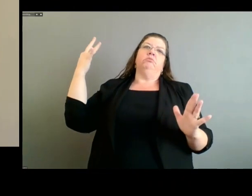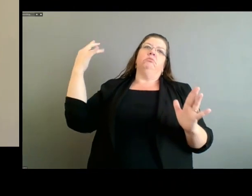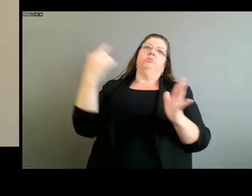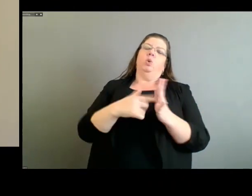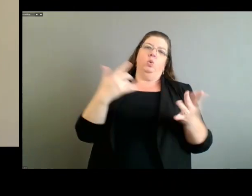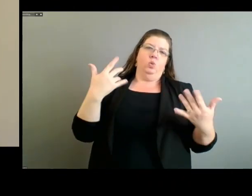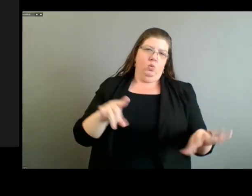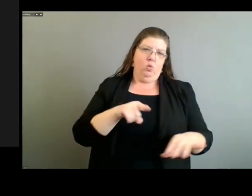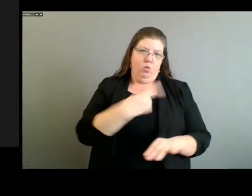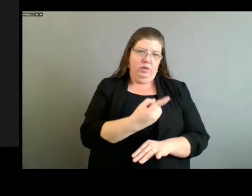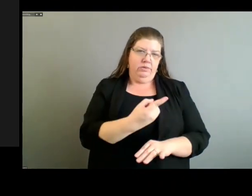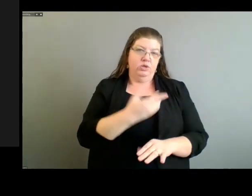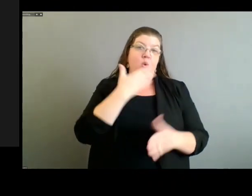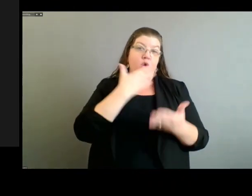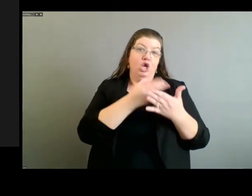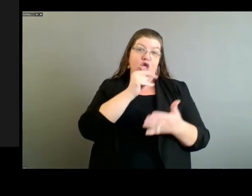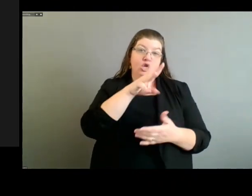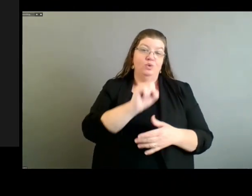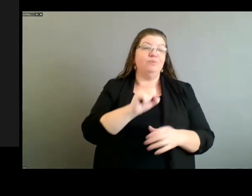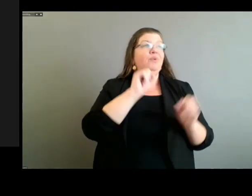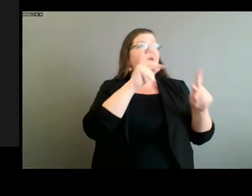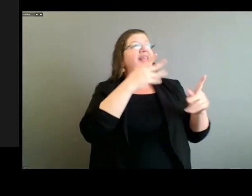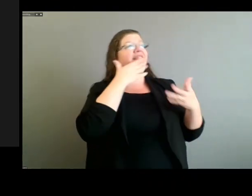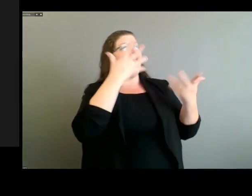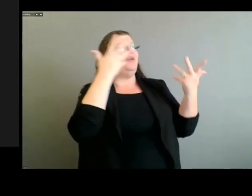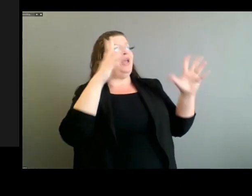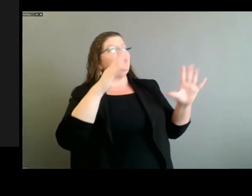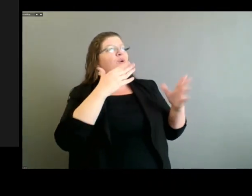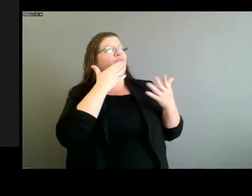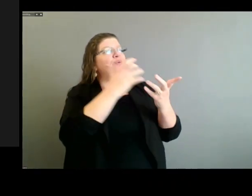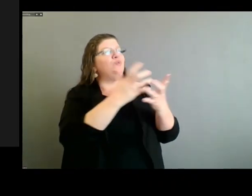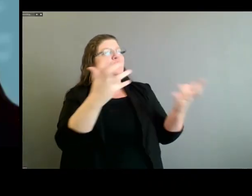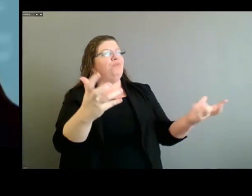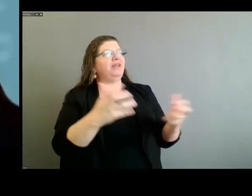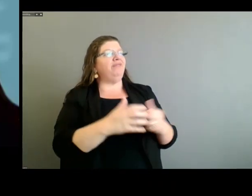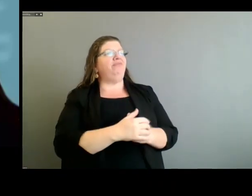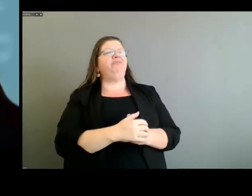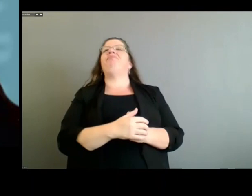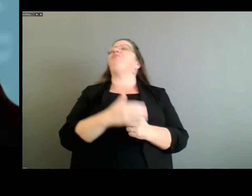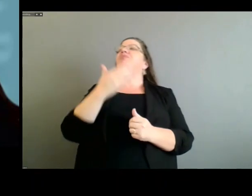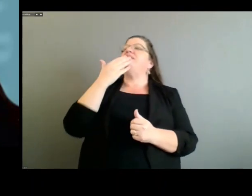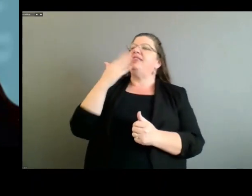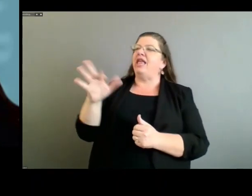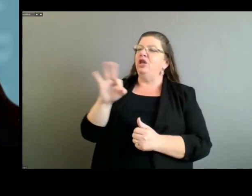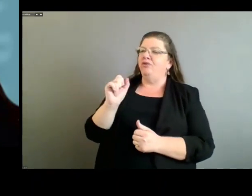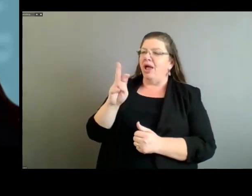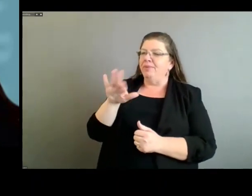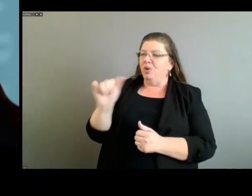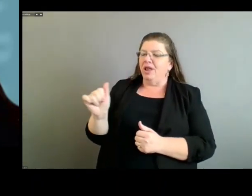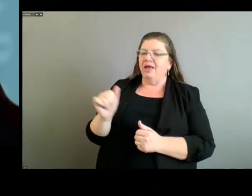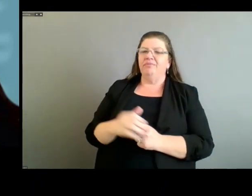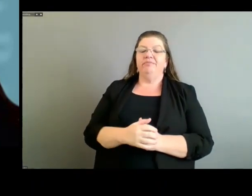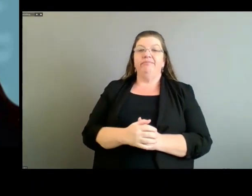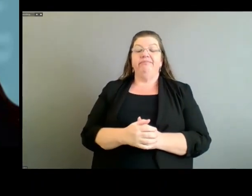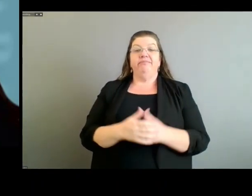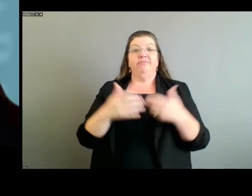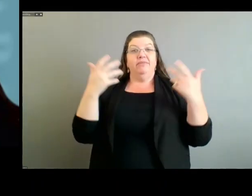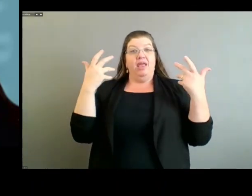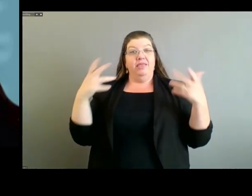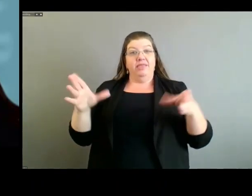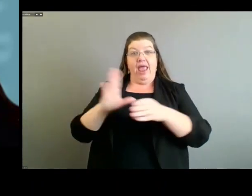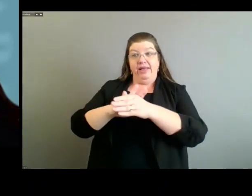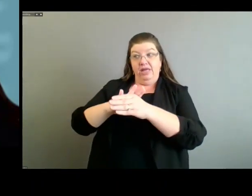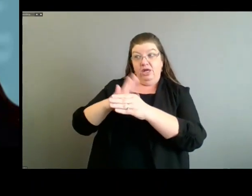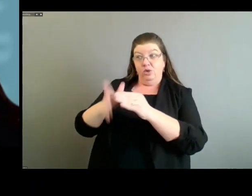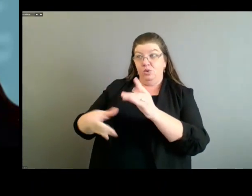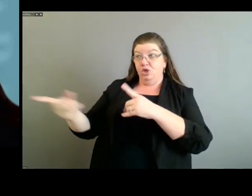news. Okay, thank you. That's all. Thank you so much. Thank you so much, Fabiola. And that actually